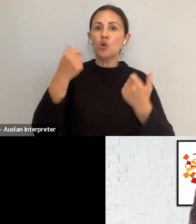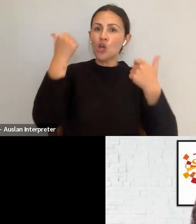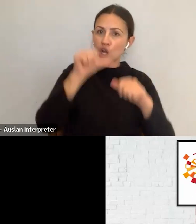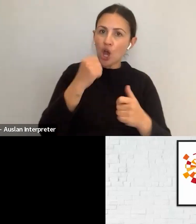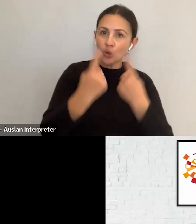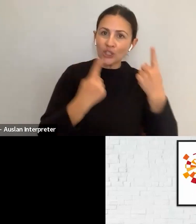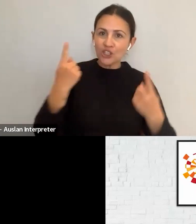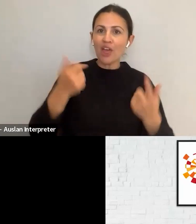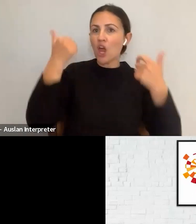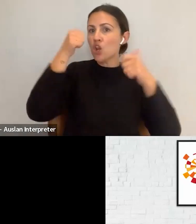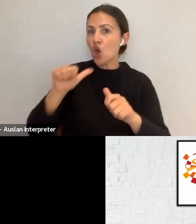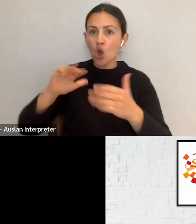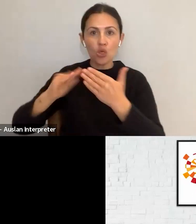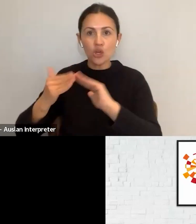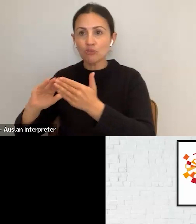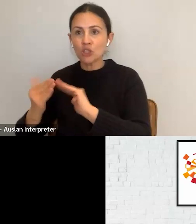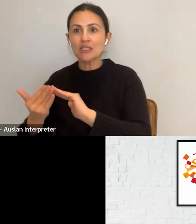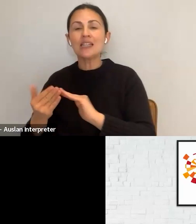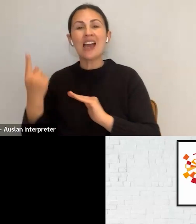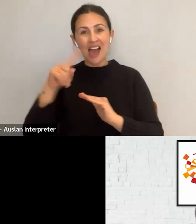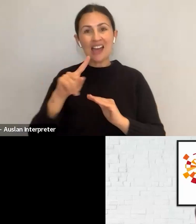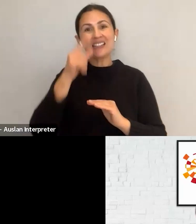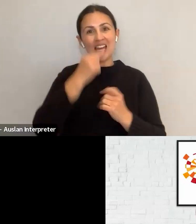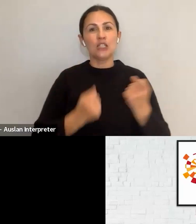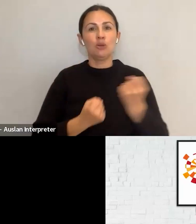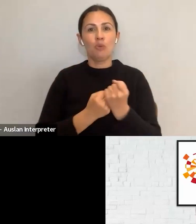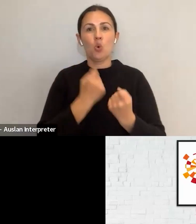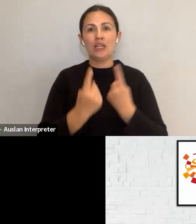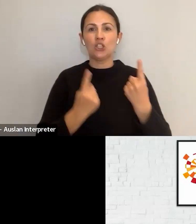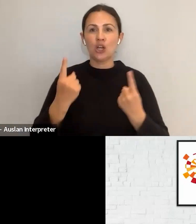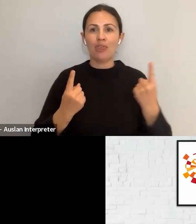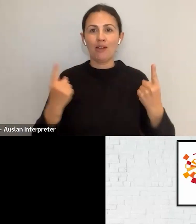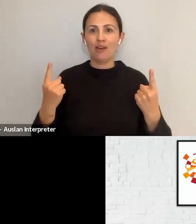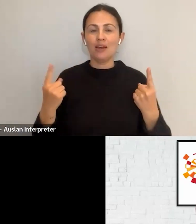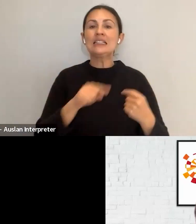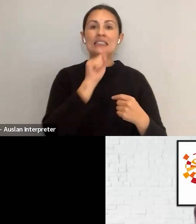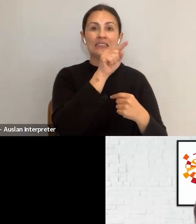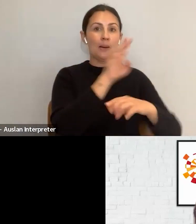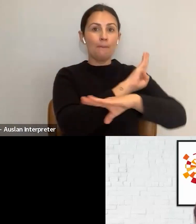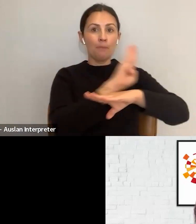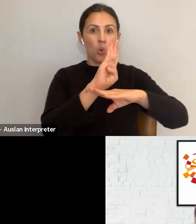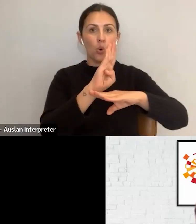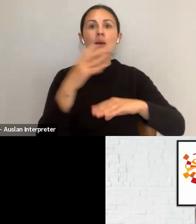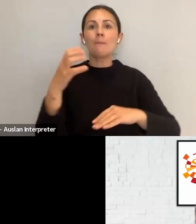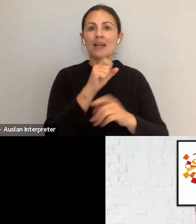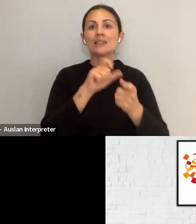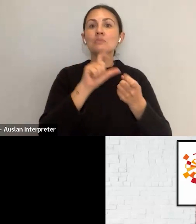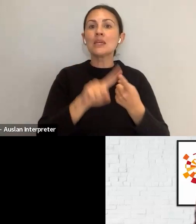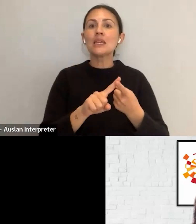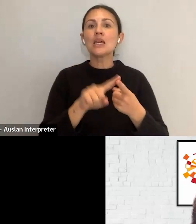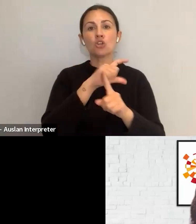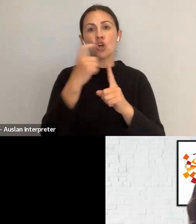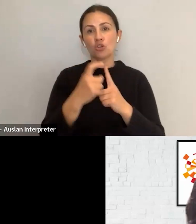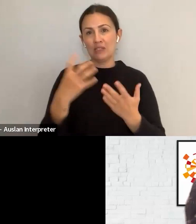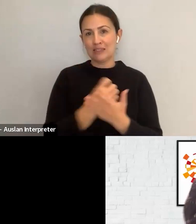just accept that once they're on, that's it, but sustainably provide culturally safe environments. And I think that speaks so much to, or